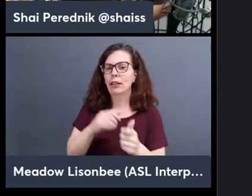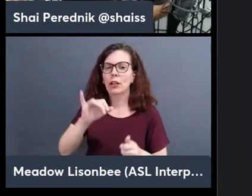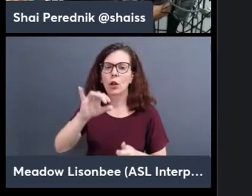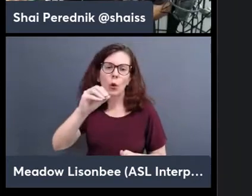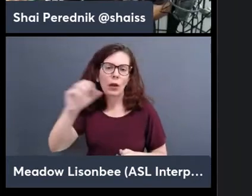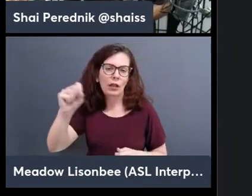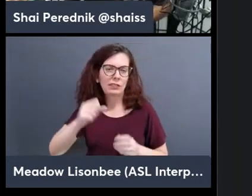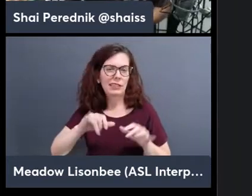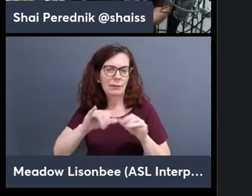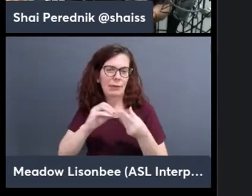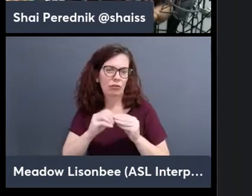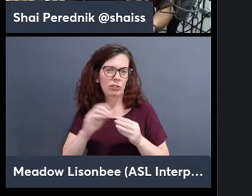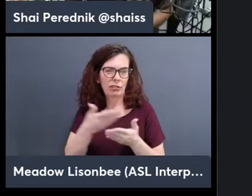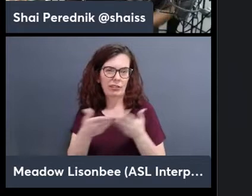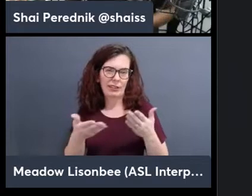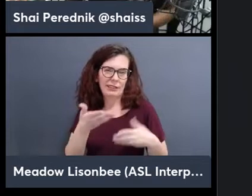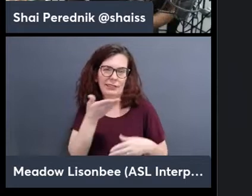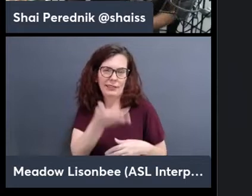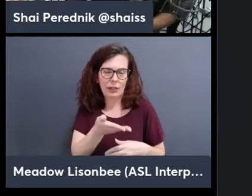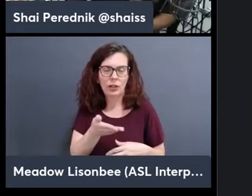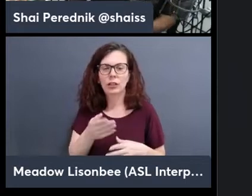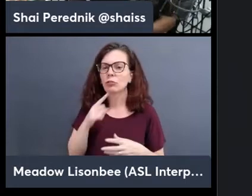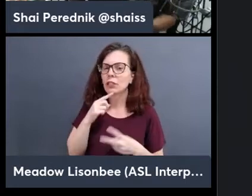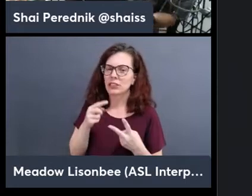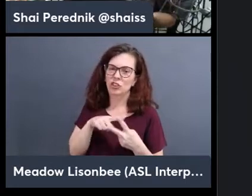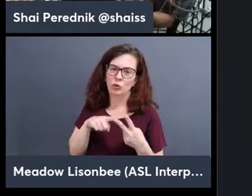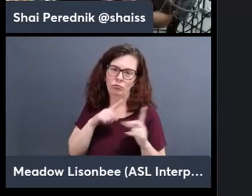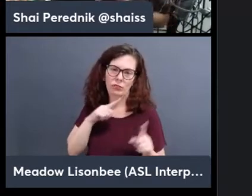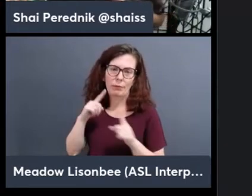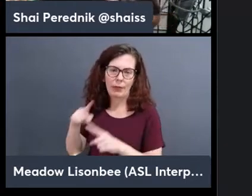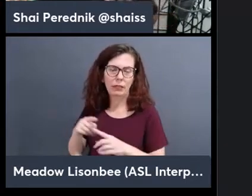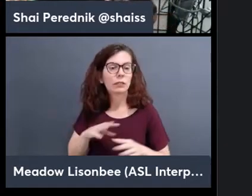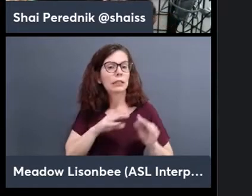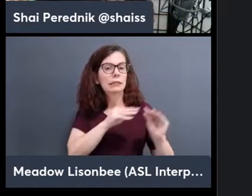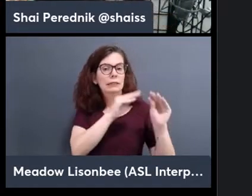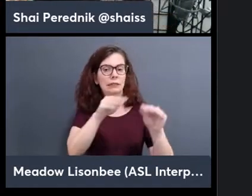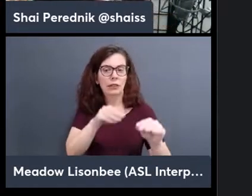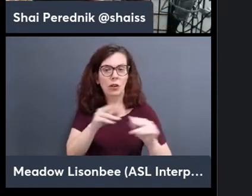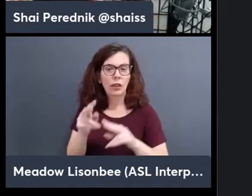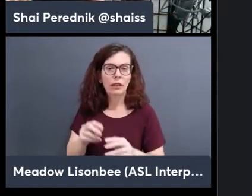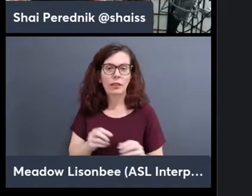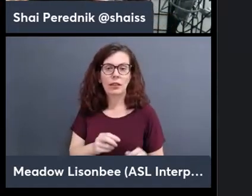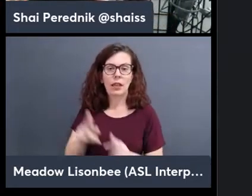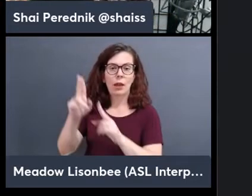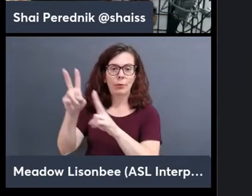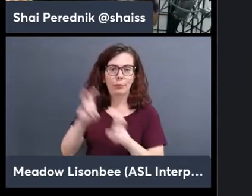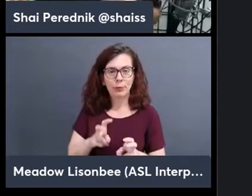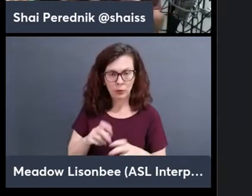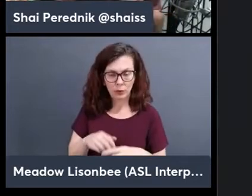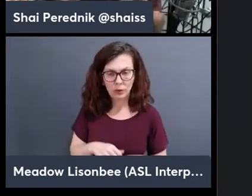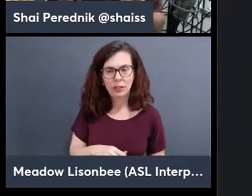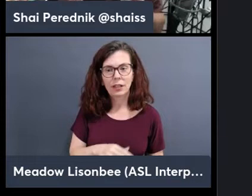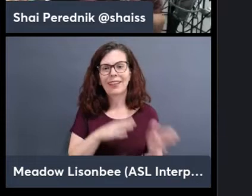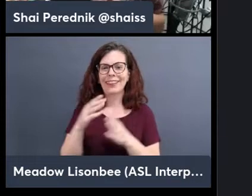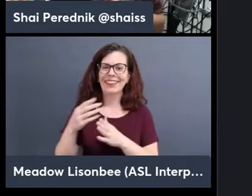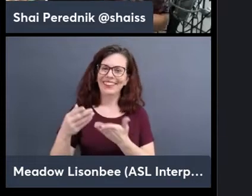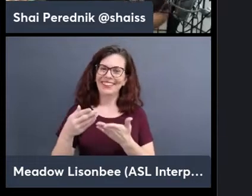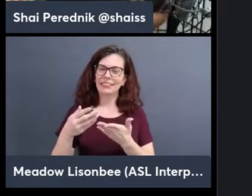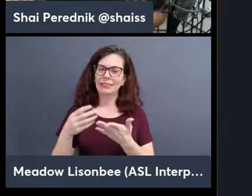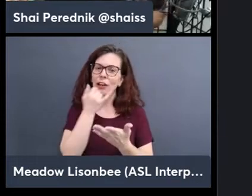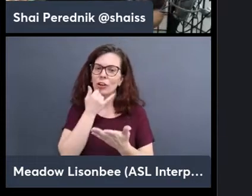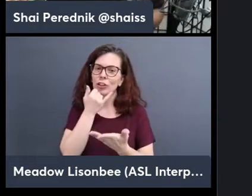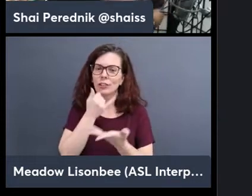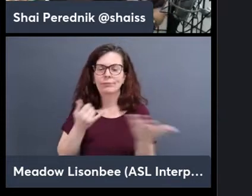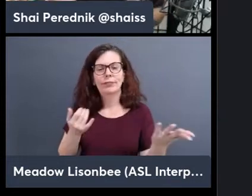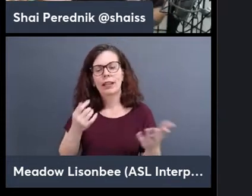the OS itself. Really just two commands there, right? Installing the upload commands, which is installing more utils. And then we get this lovely error, right? Nothing like a demo